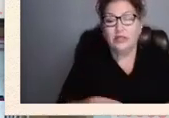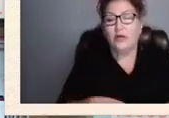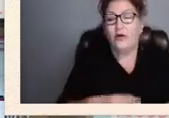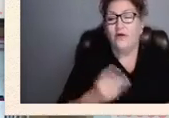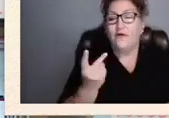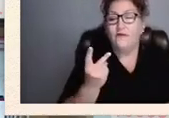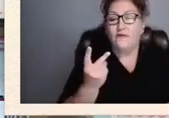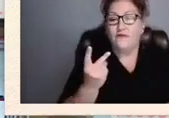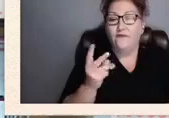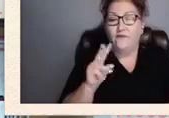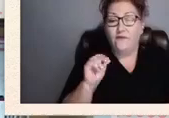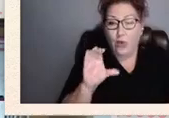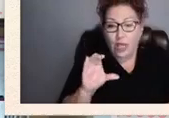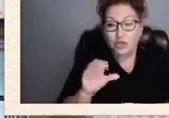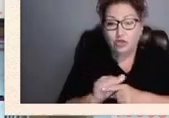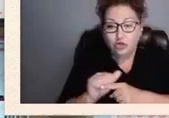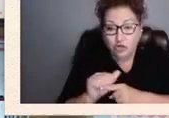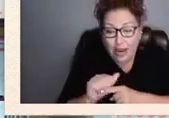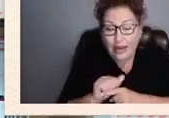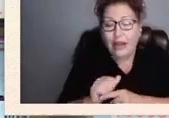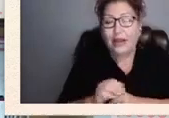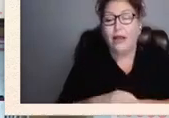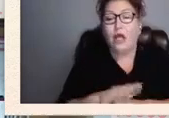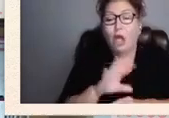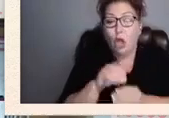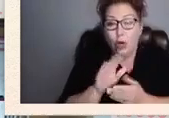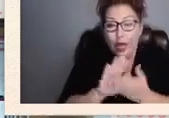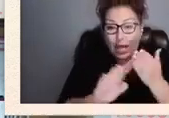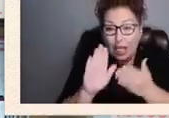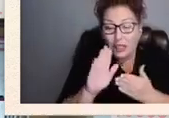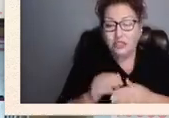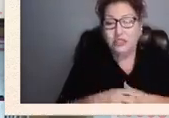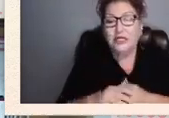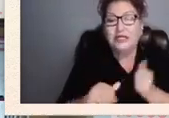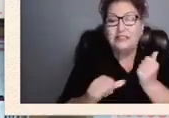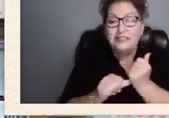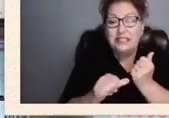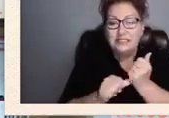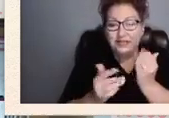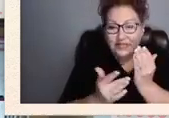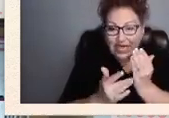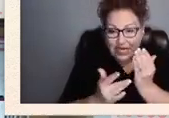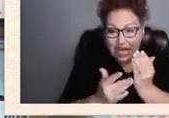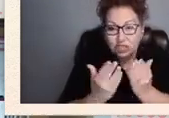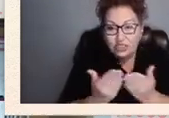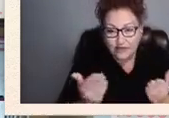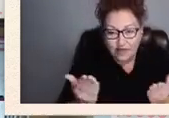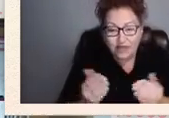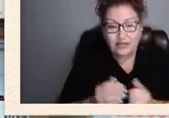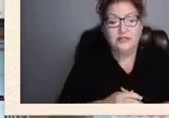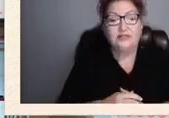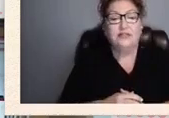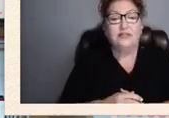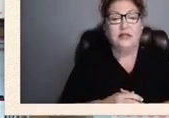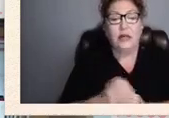program, including college, assistive technology devices if needed, and many other services.